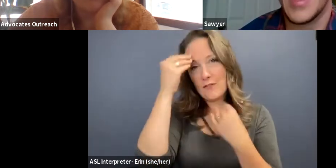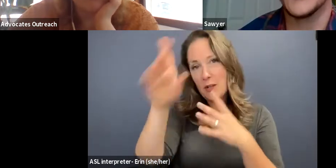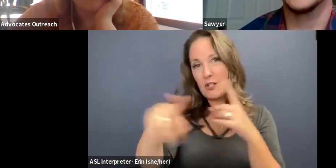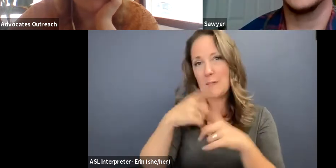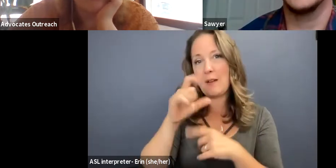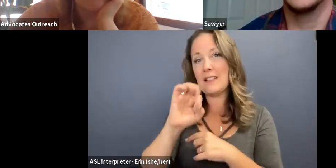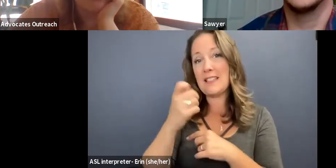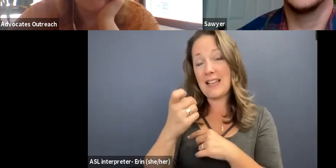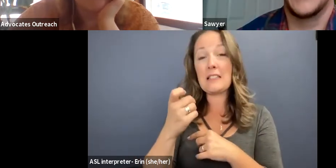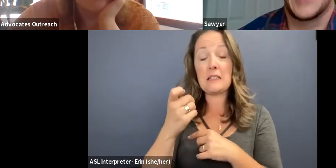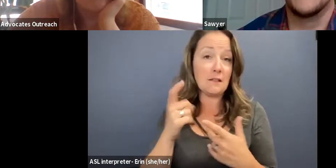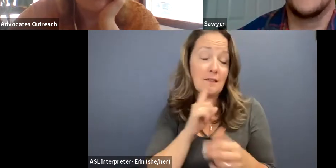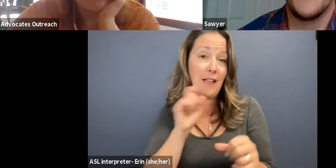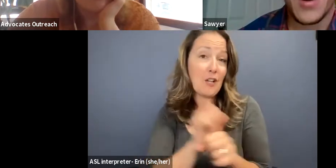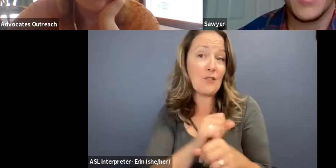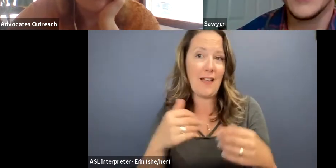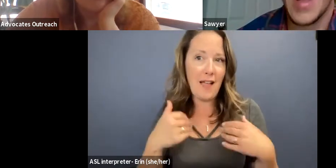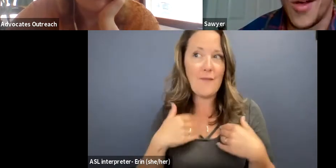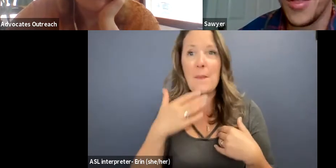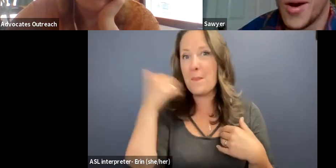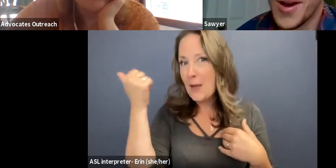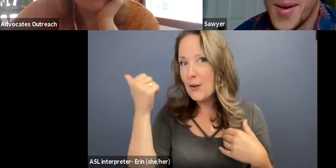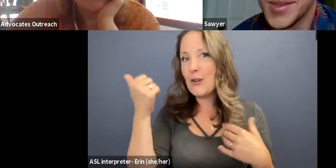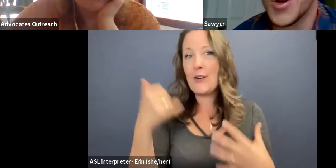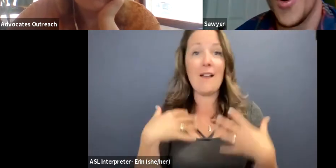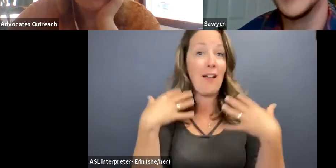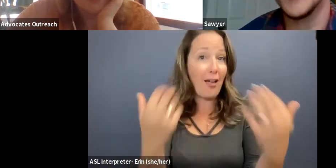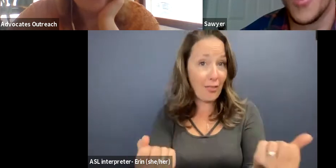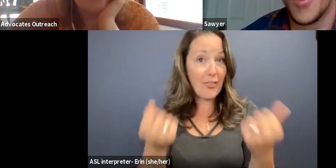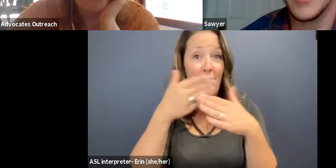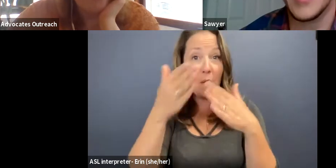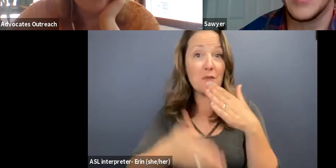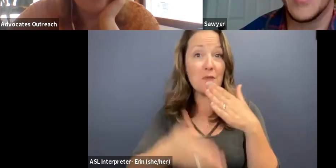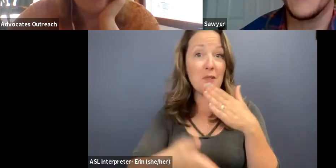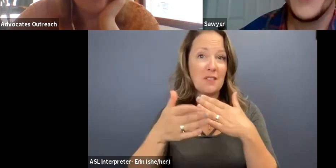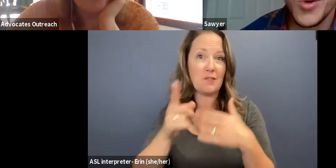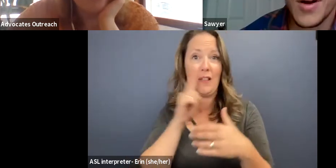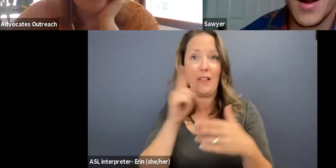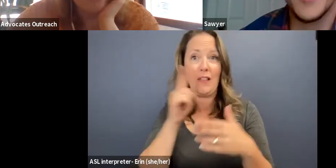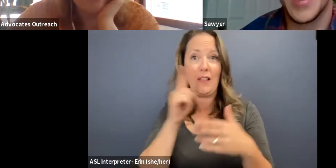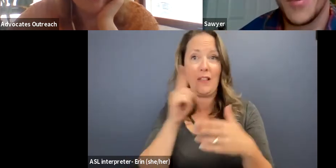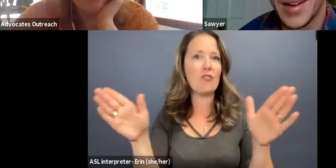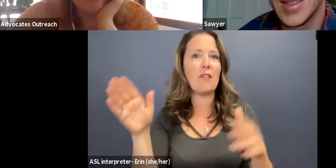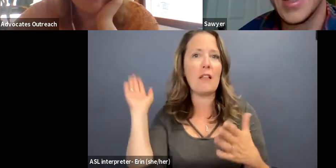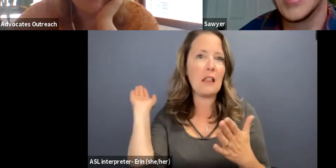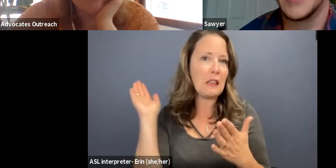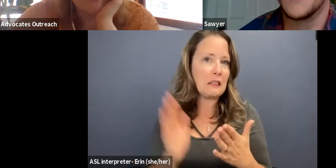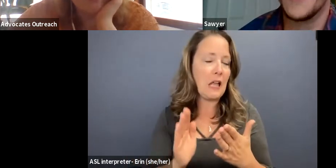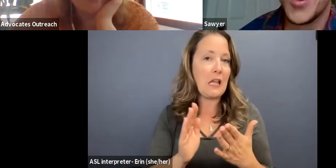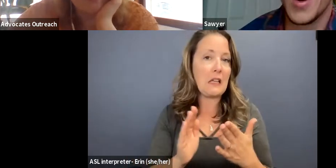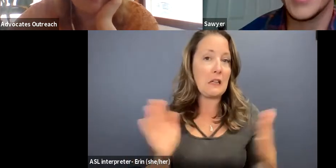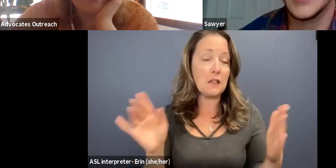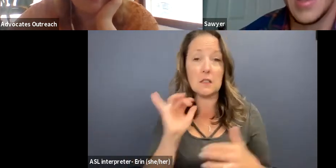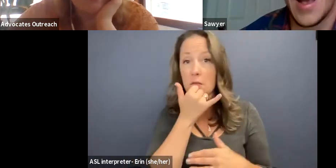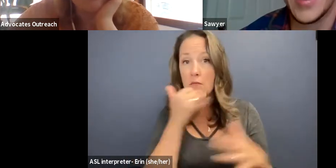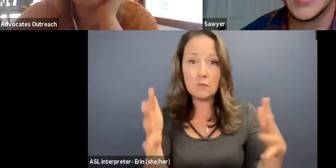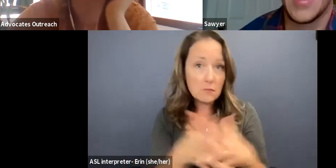narrators all throughout the thing. And then the next one after that is called It's So